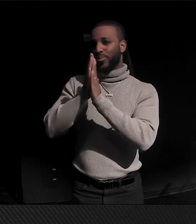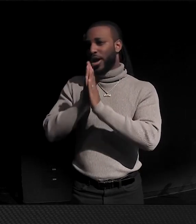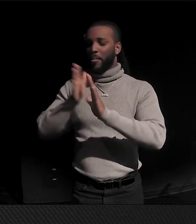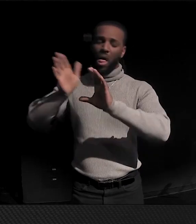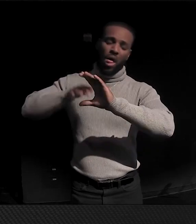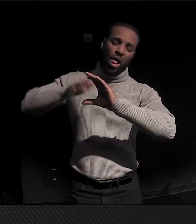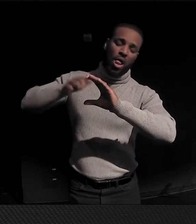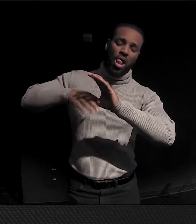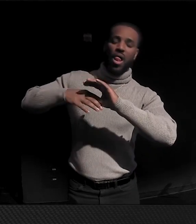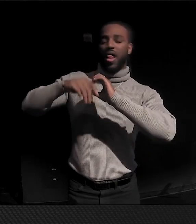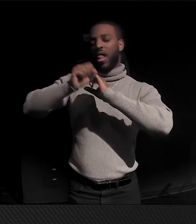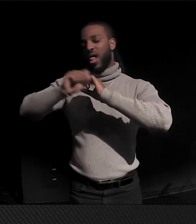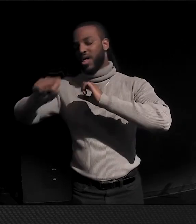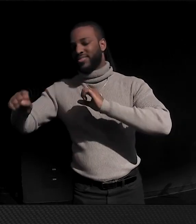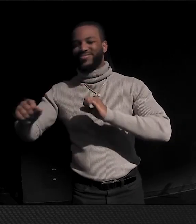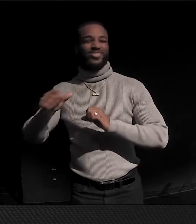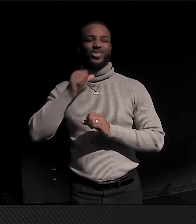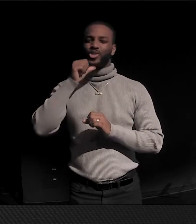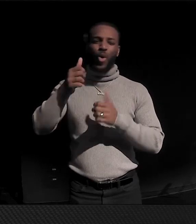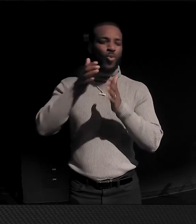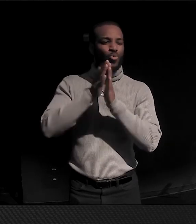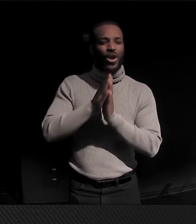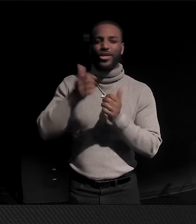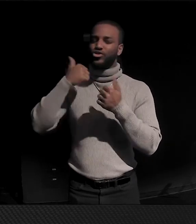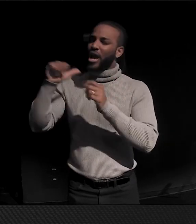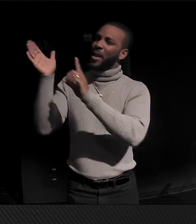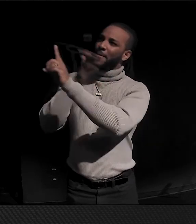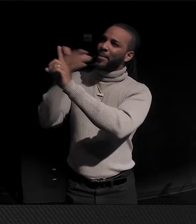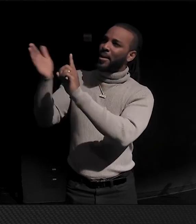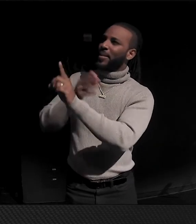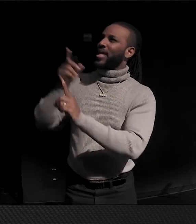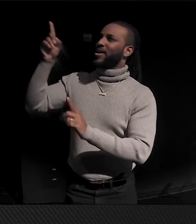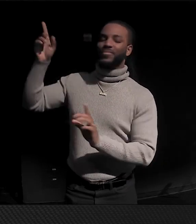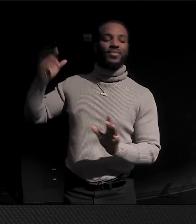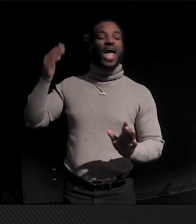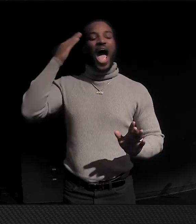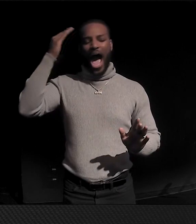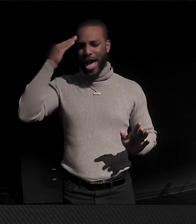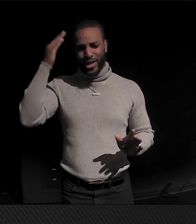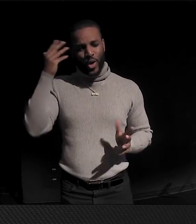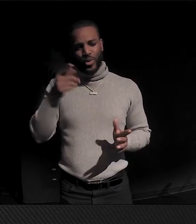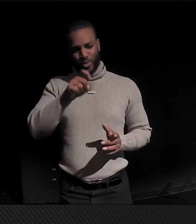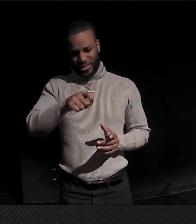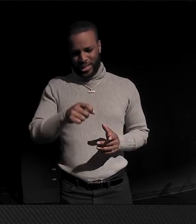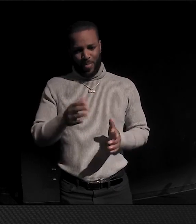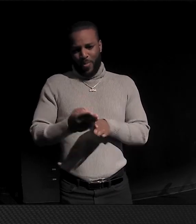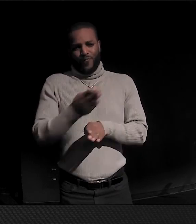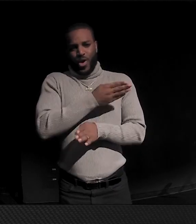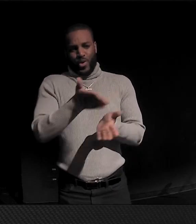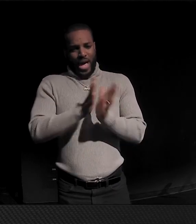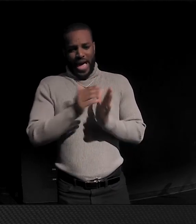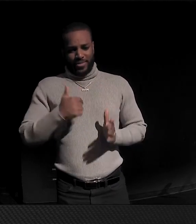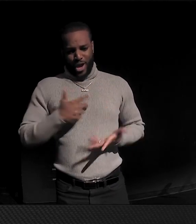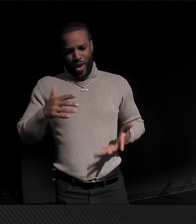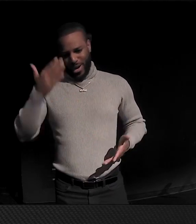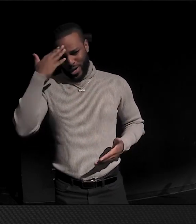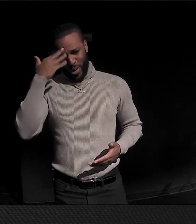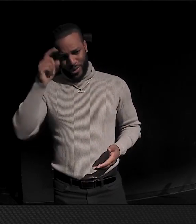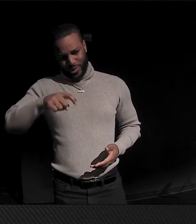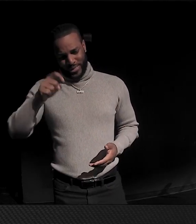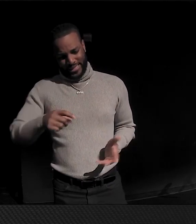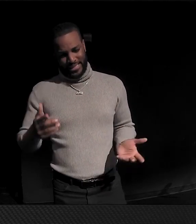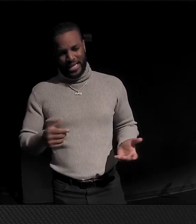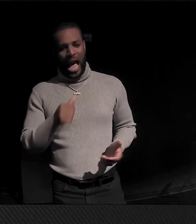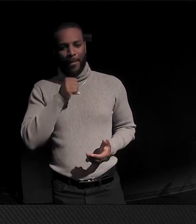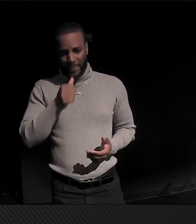look, don't pray to try to work me or manipulate me. I know what you need before you even ask. I'm not asking you